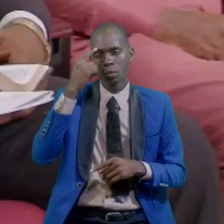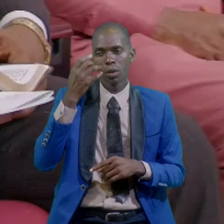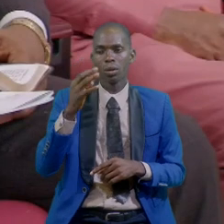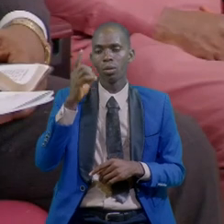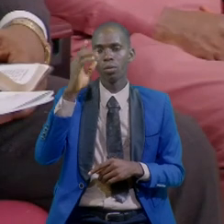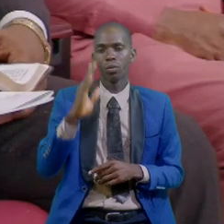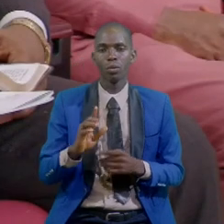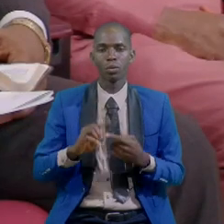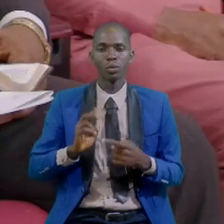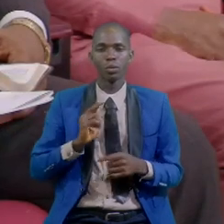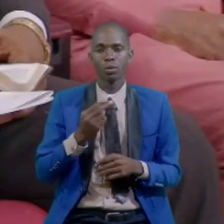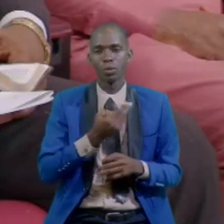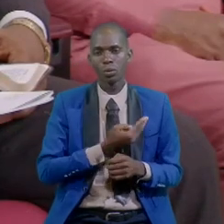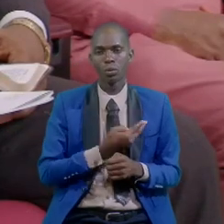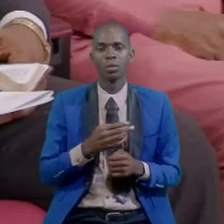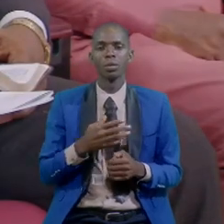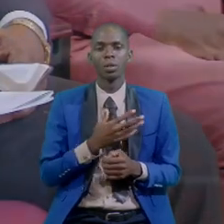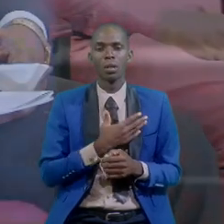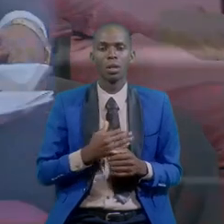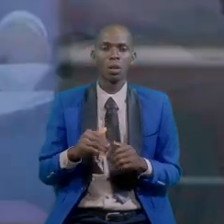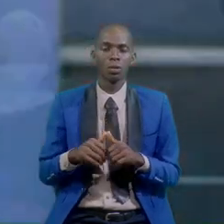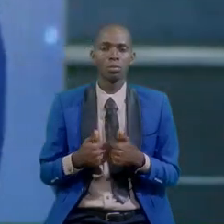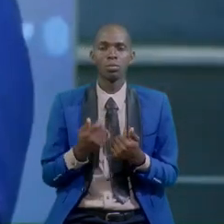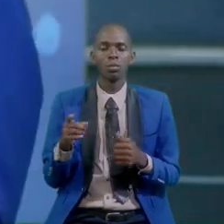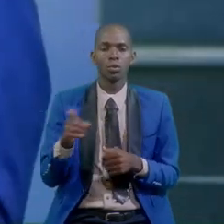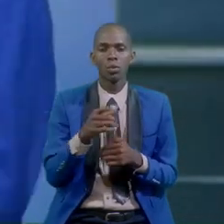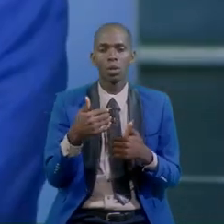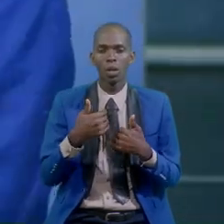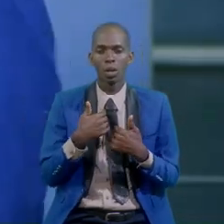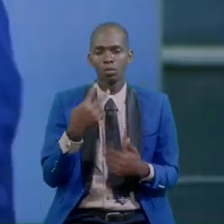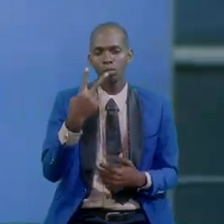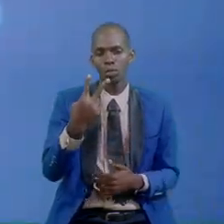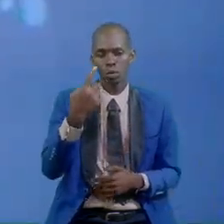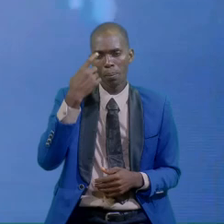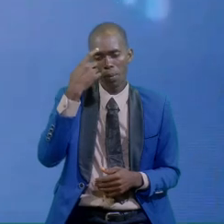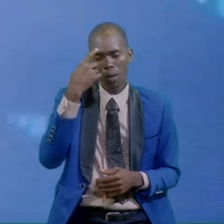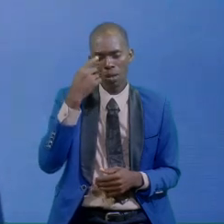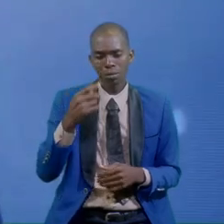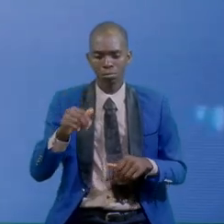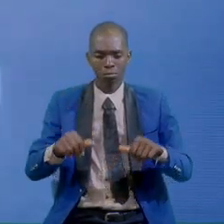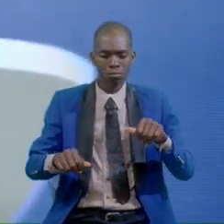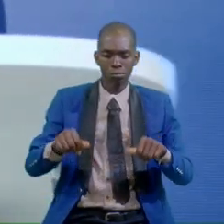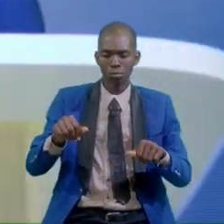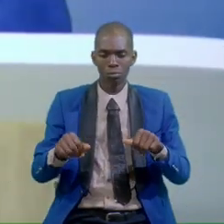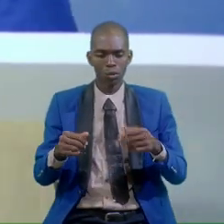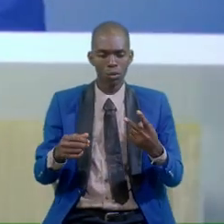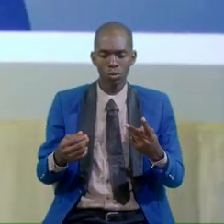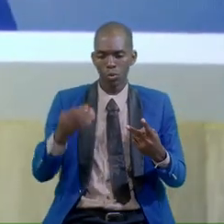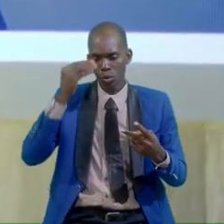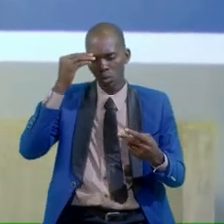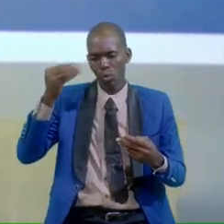us, how is it we have double mind and we're between two opinions? We're neither